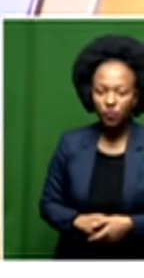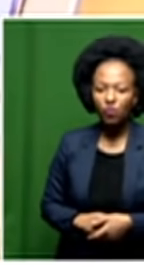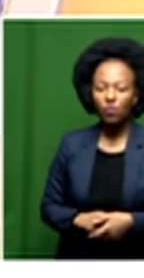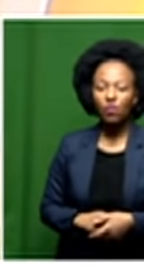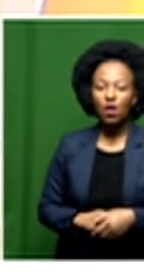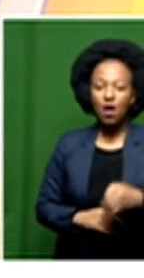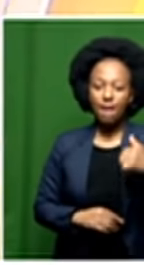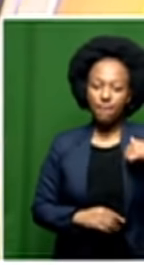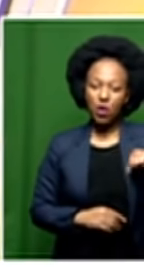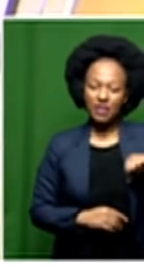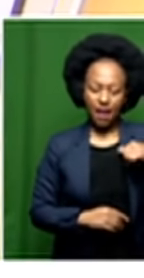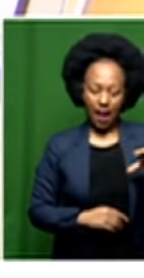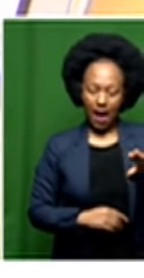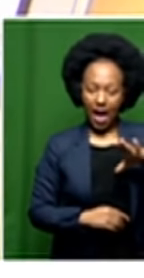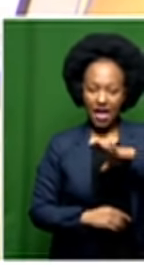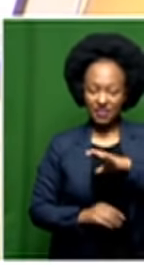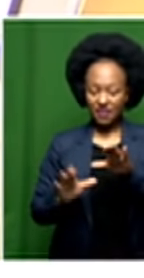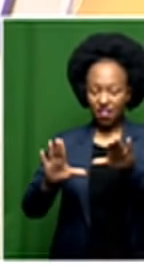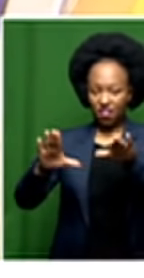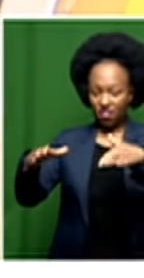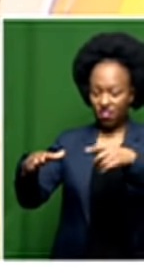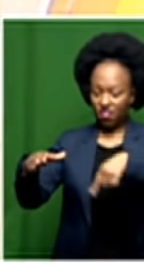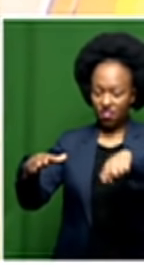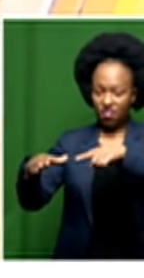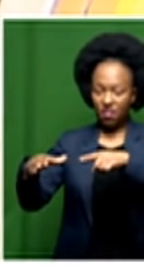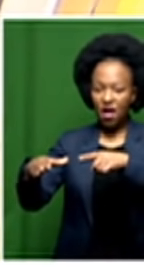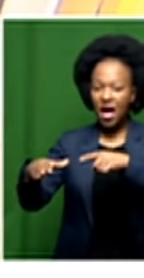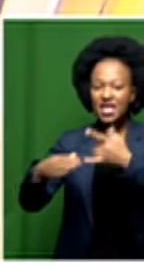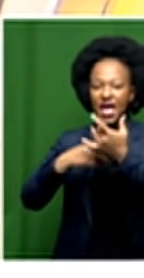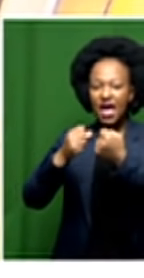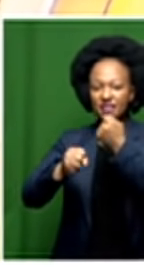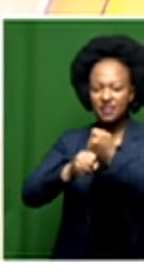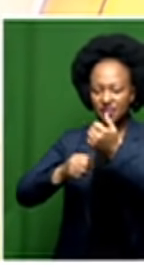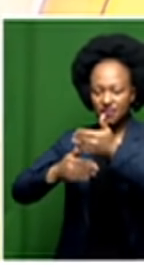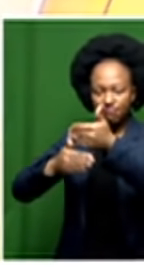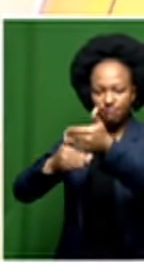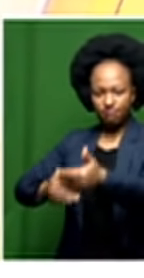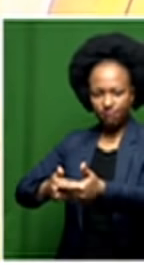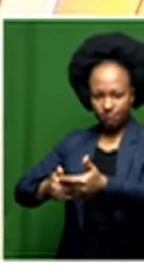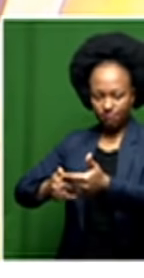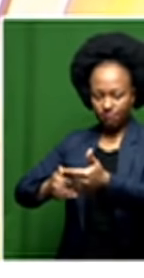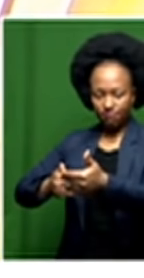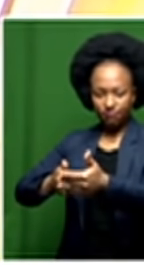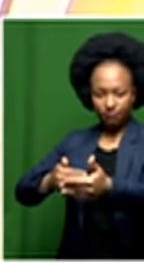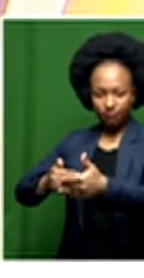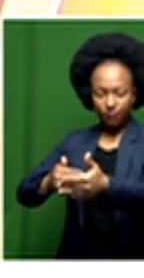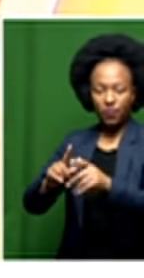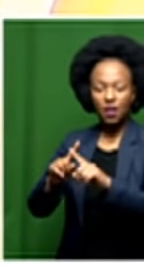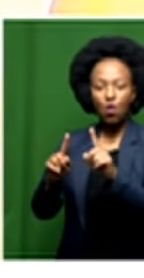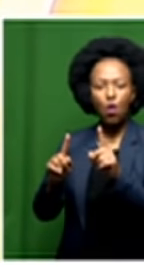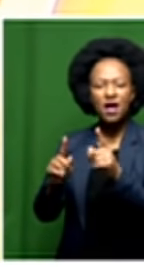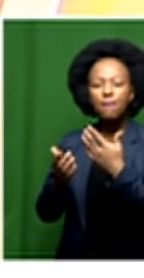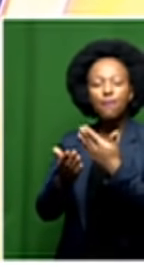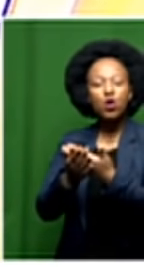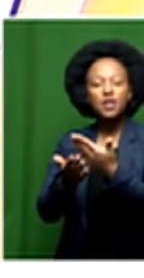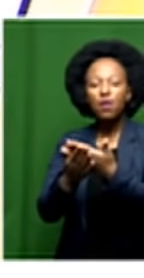term of municipal councils then, what could possibly then be the ruling in this regard?